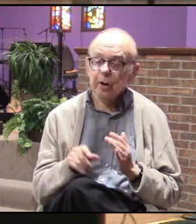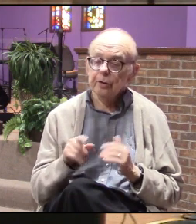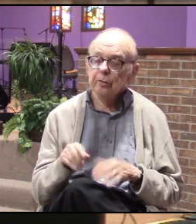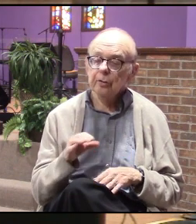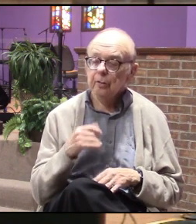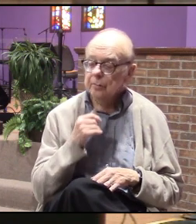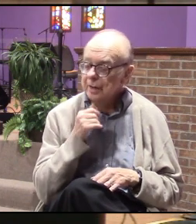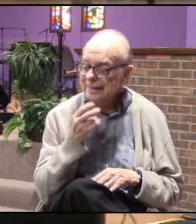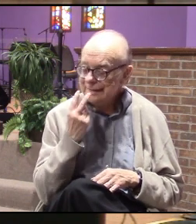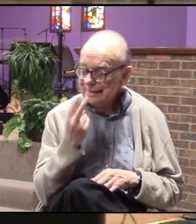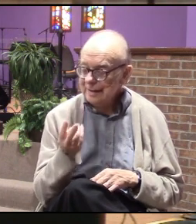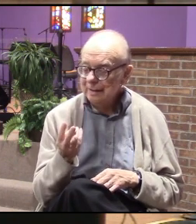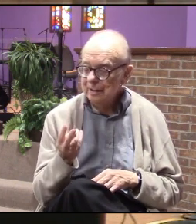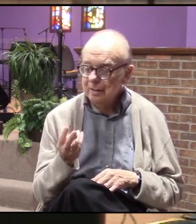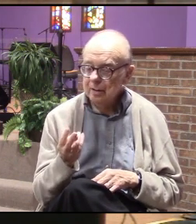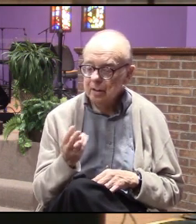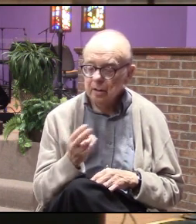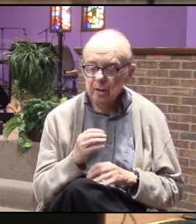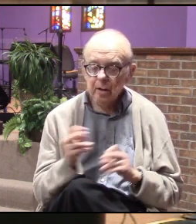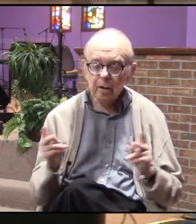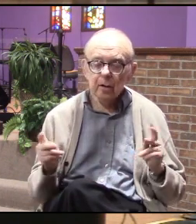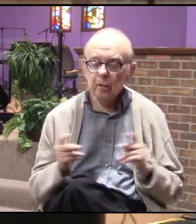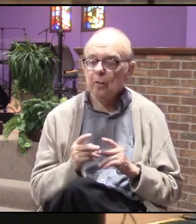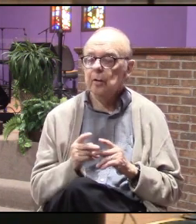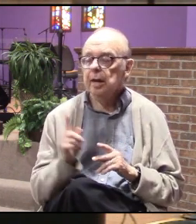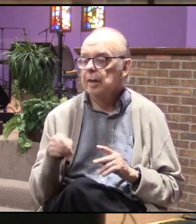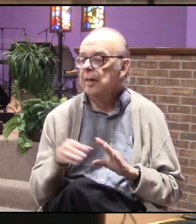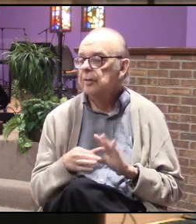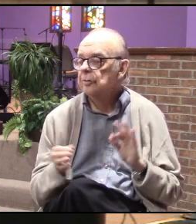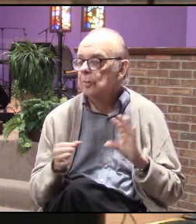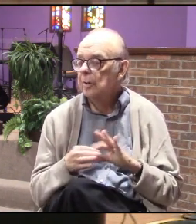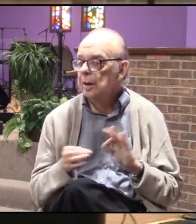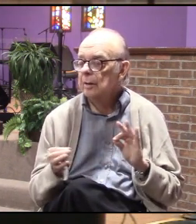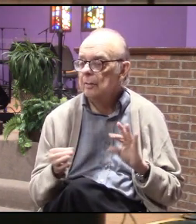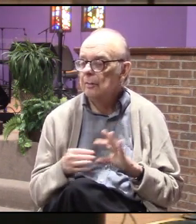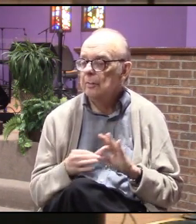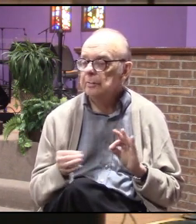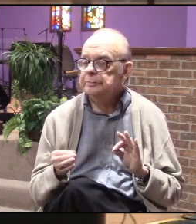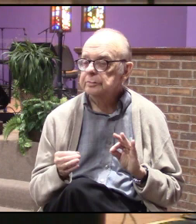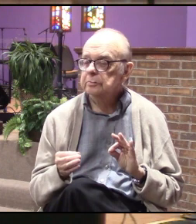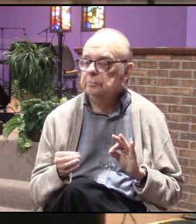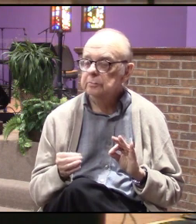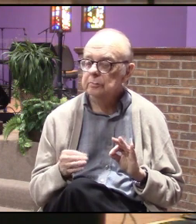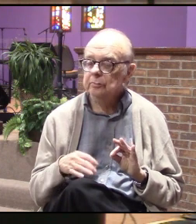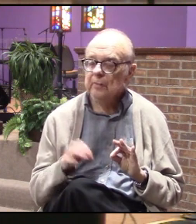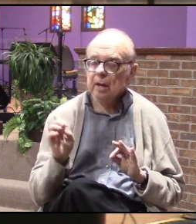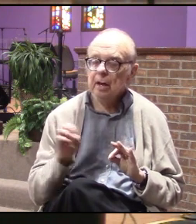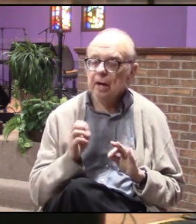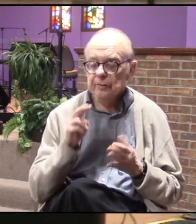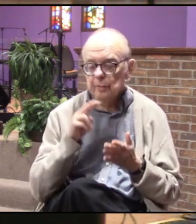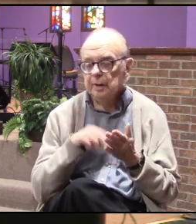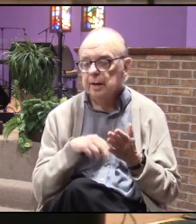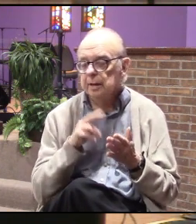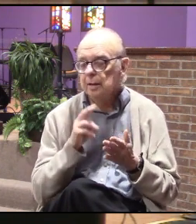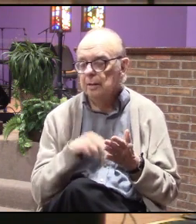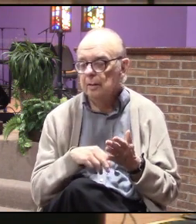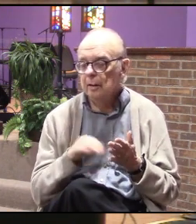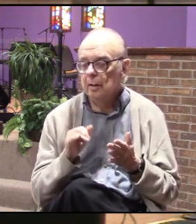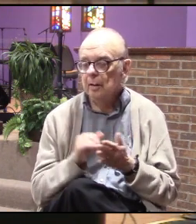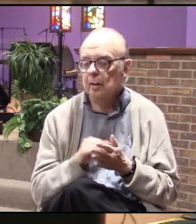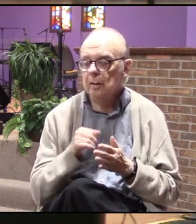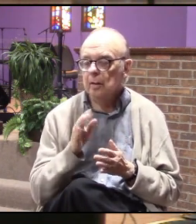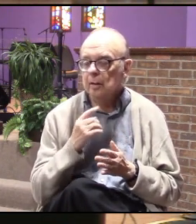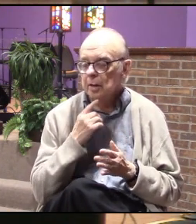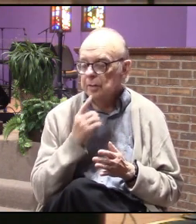find is nowhere in the story do you ever read